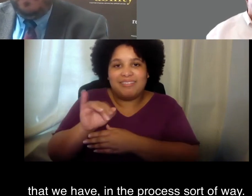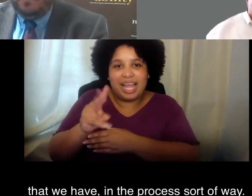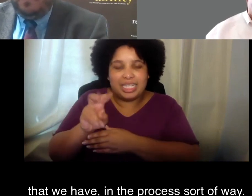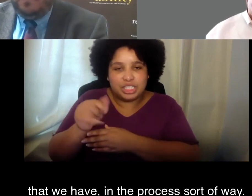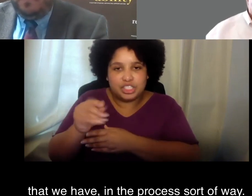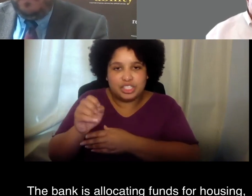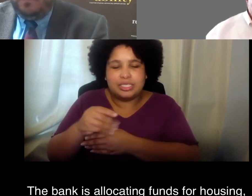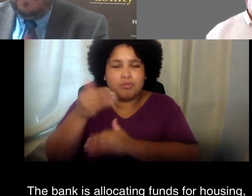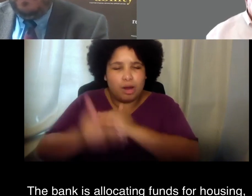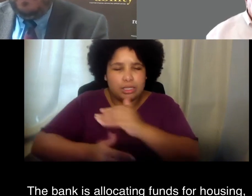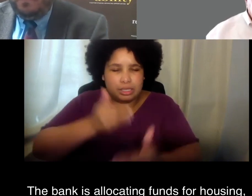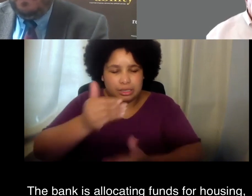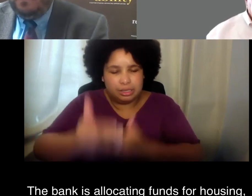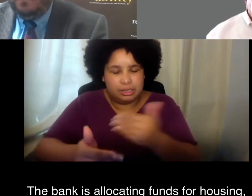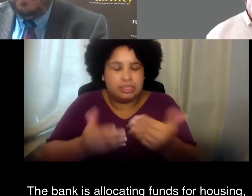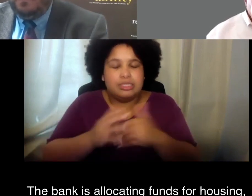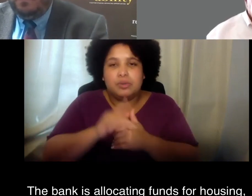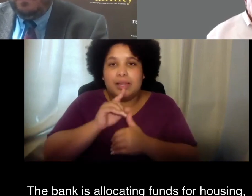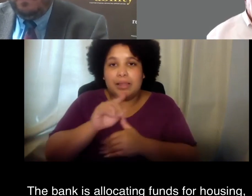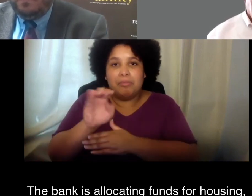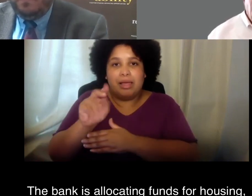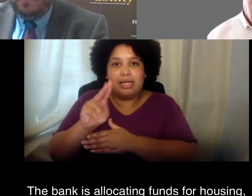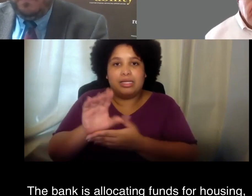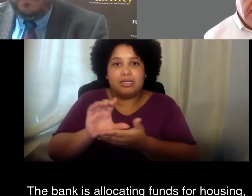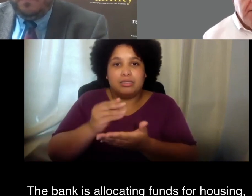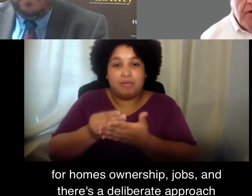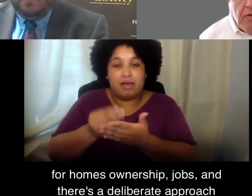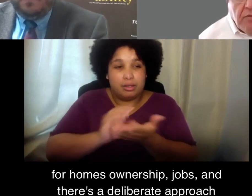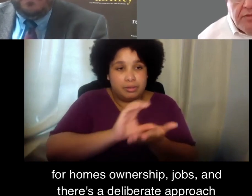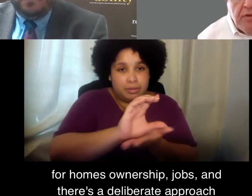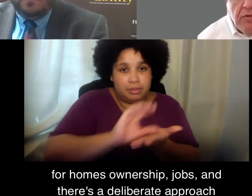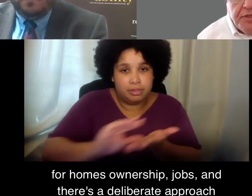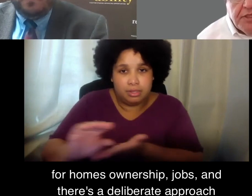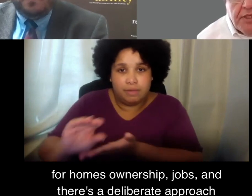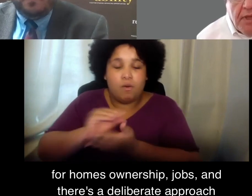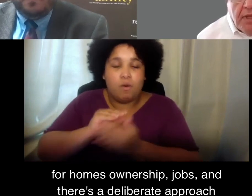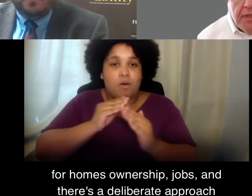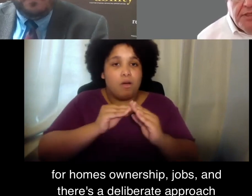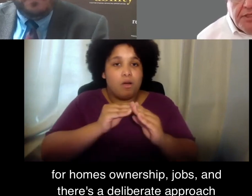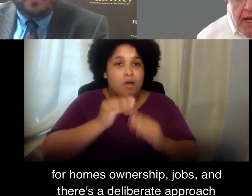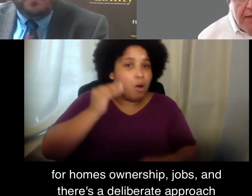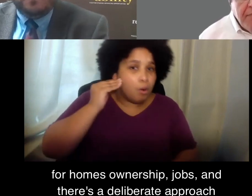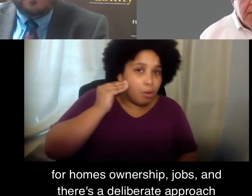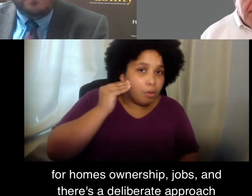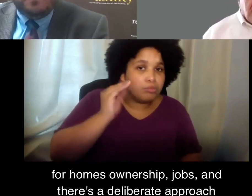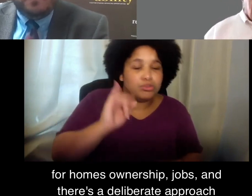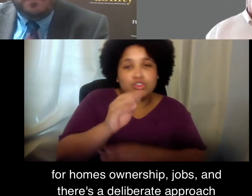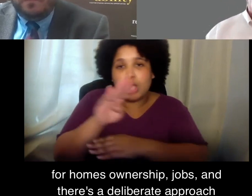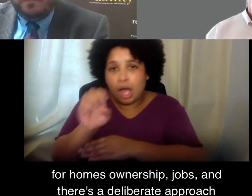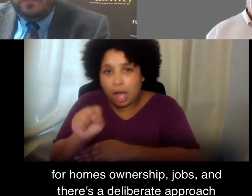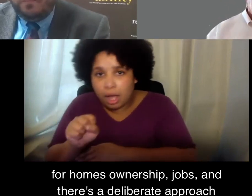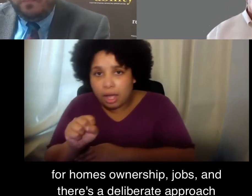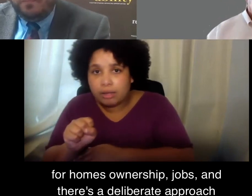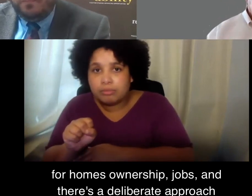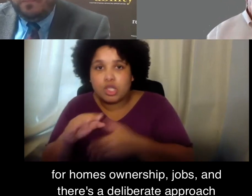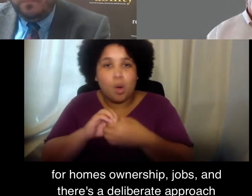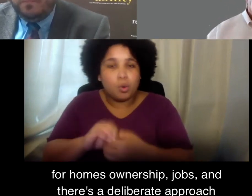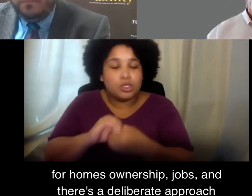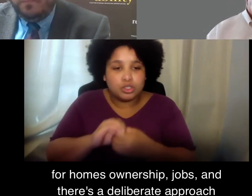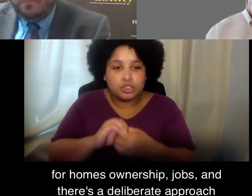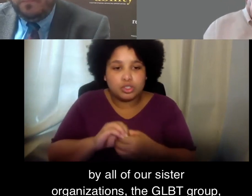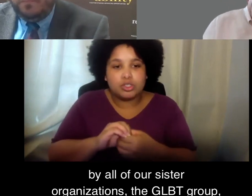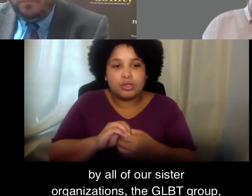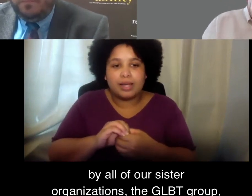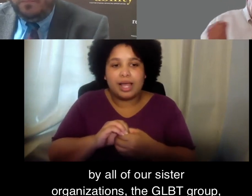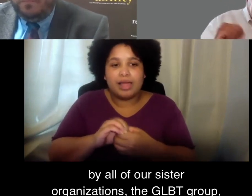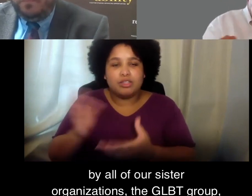way. The bank is allocating funds for housing, for homes, ownership, jobs, and there's a deliberate